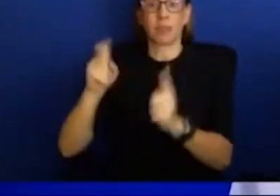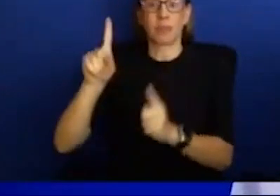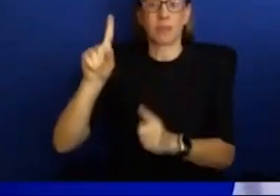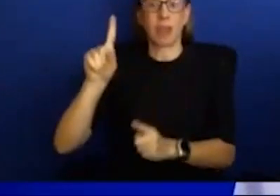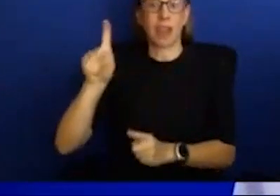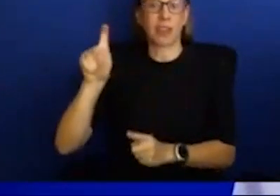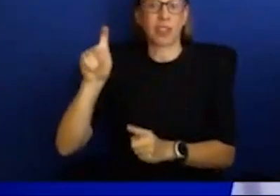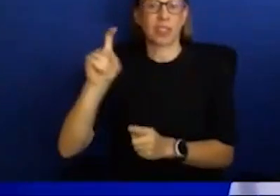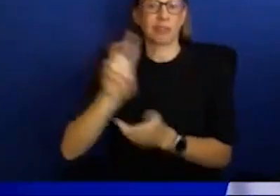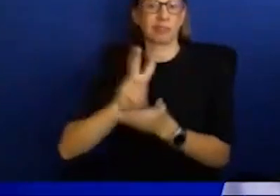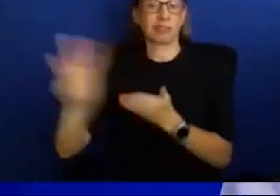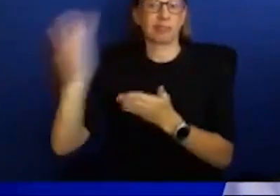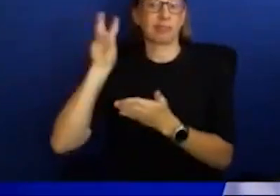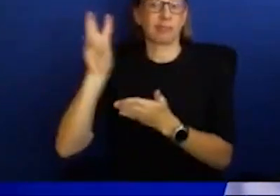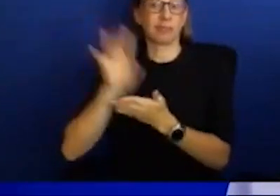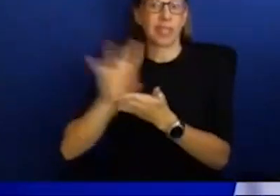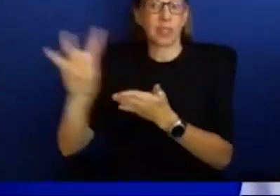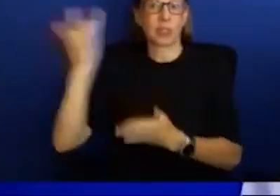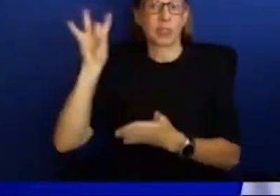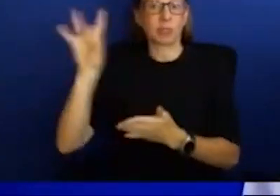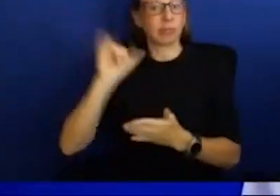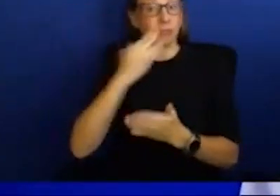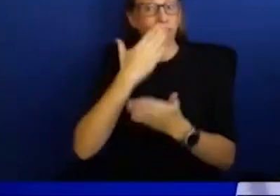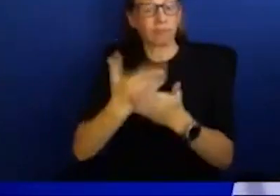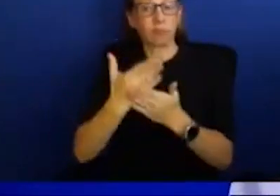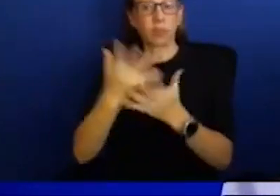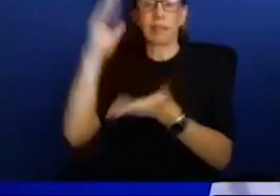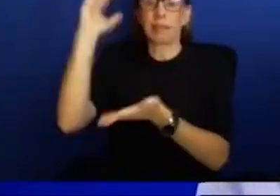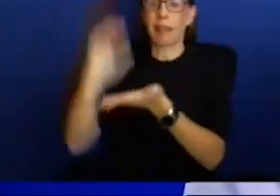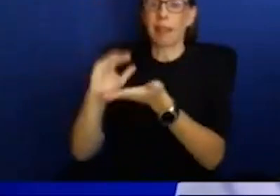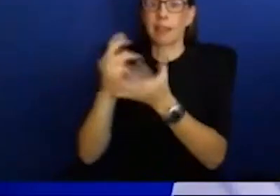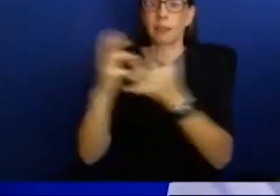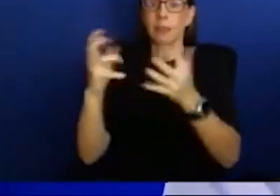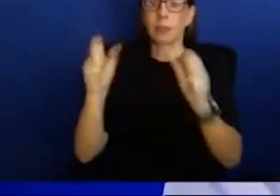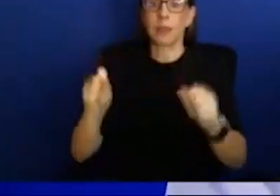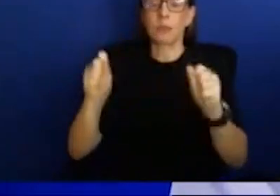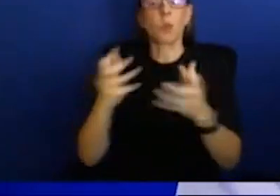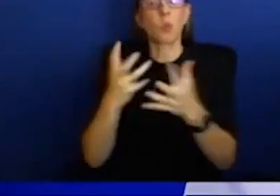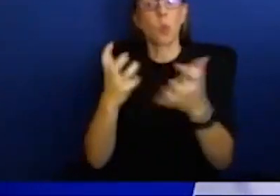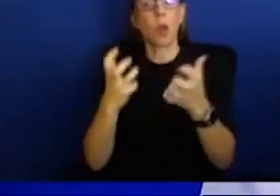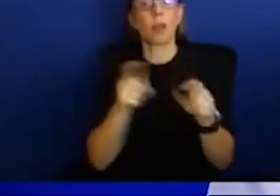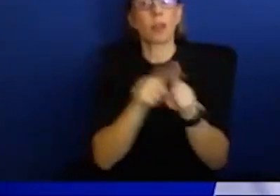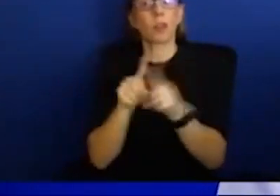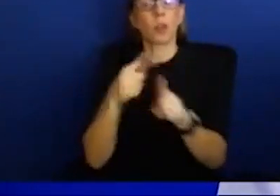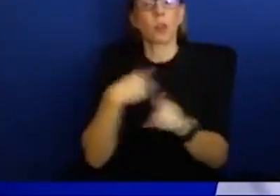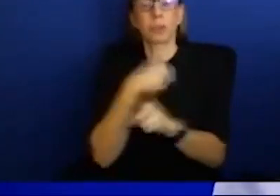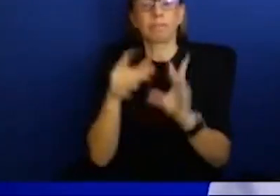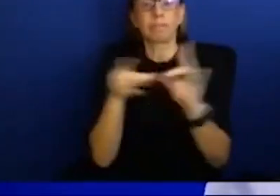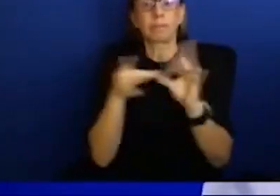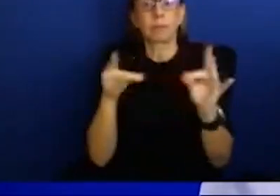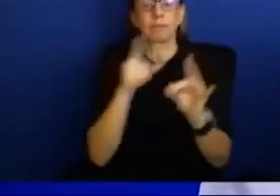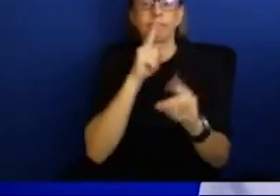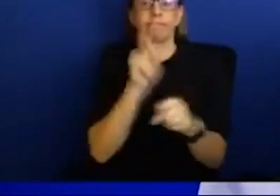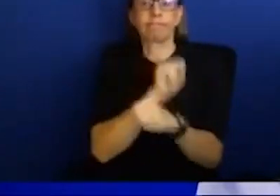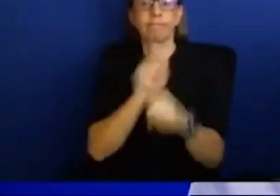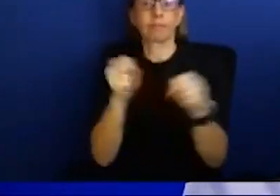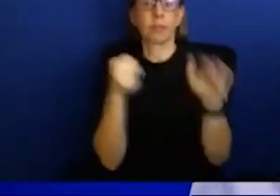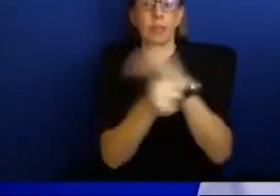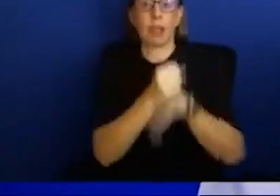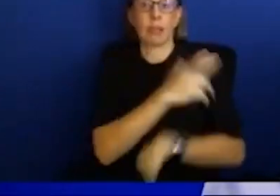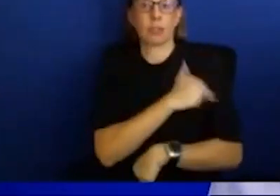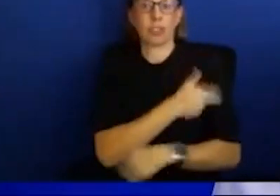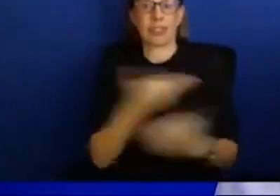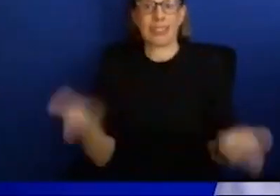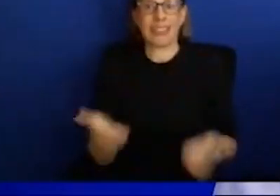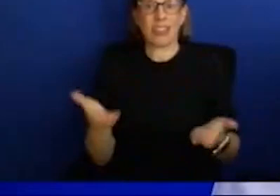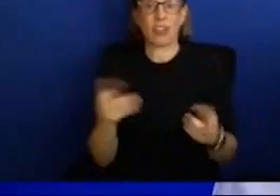ago, which is good. We want as less as possible. And again, we also said that really hospitalizations here and around our